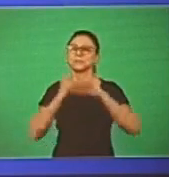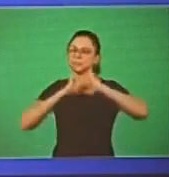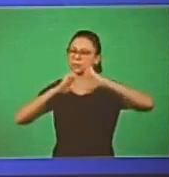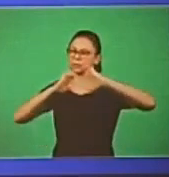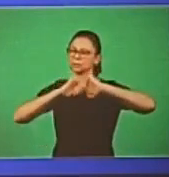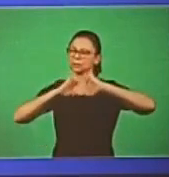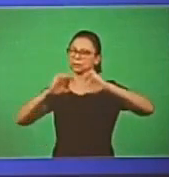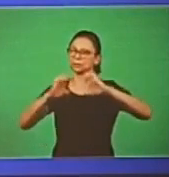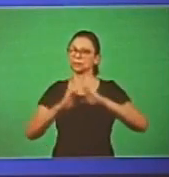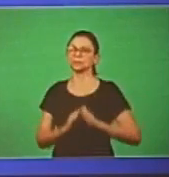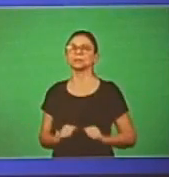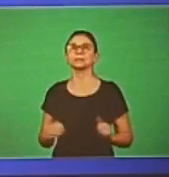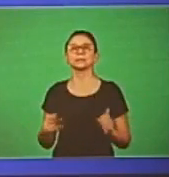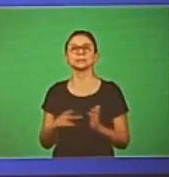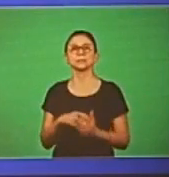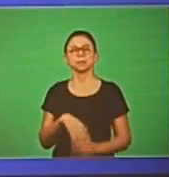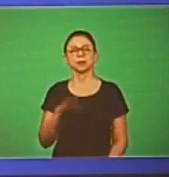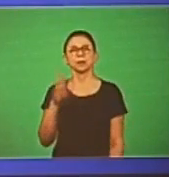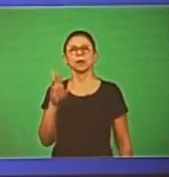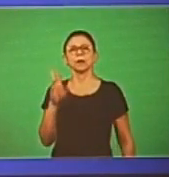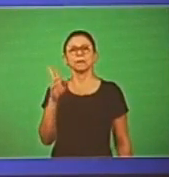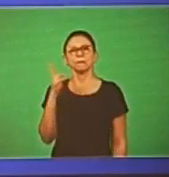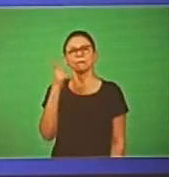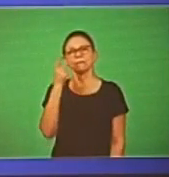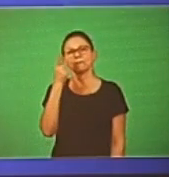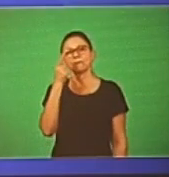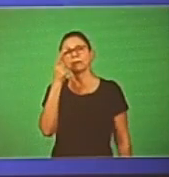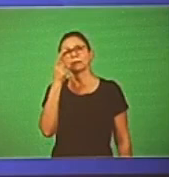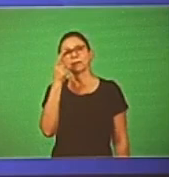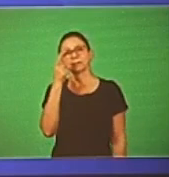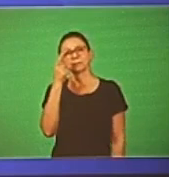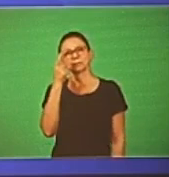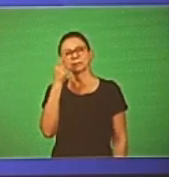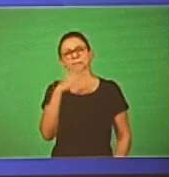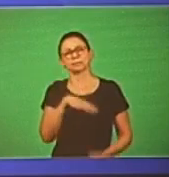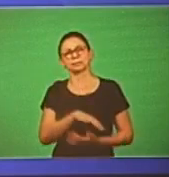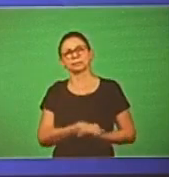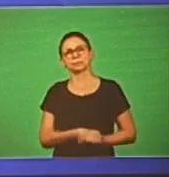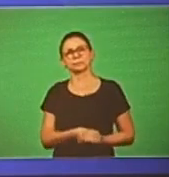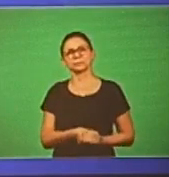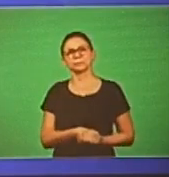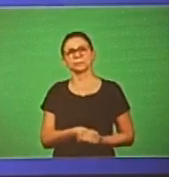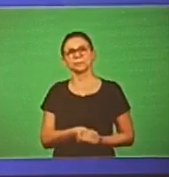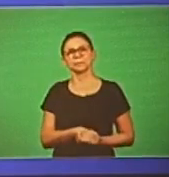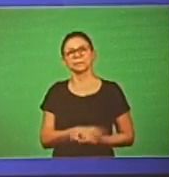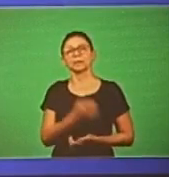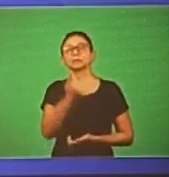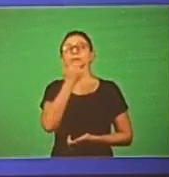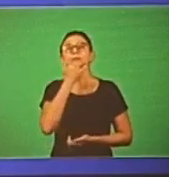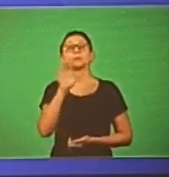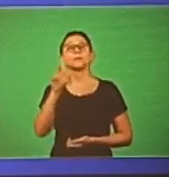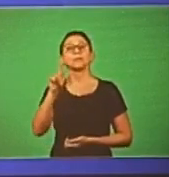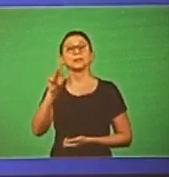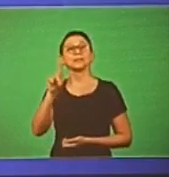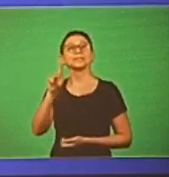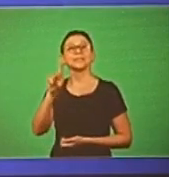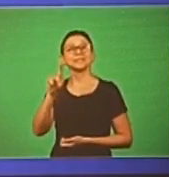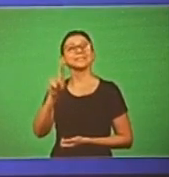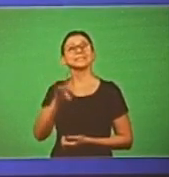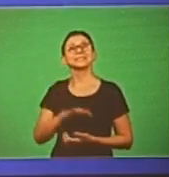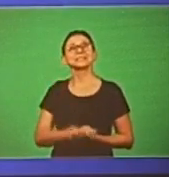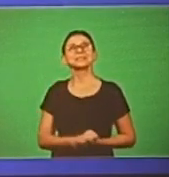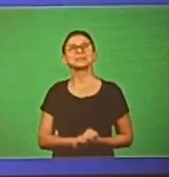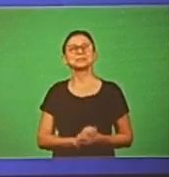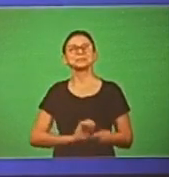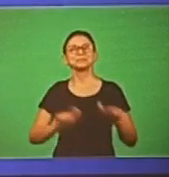sing-along on the streets, and at the end, the state of Valadares, Minas Gerais, where they did work